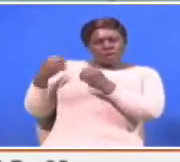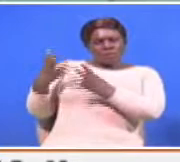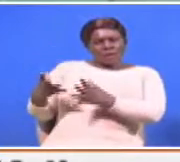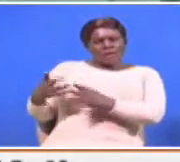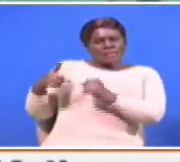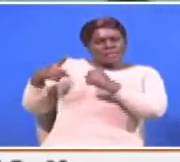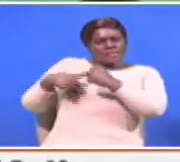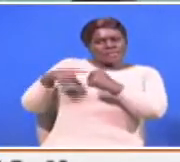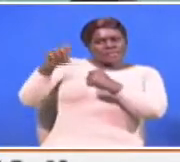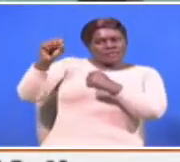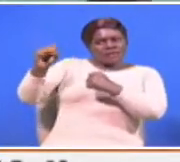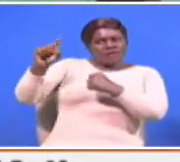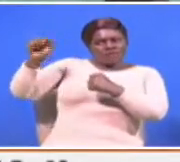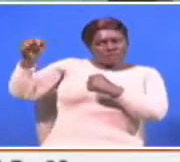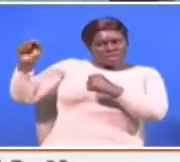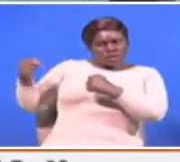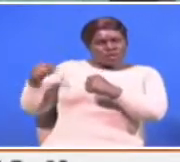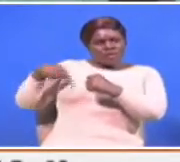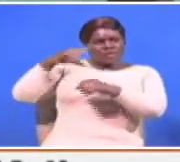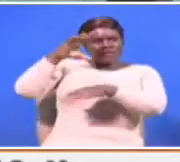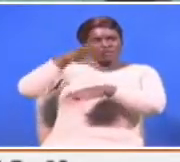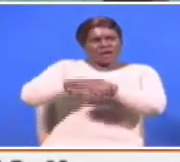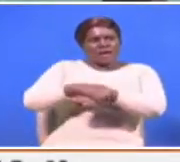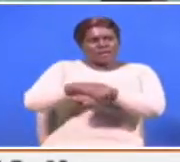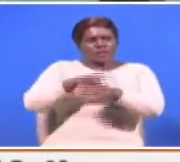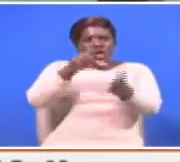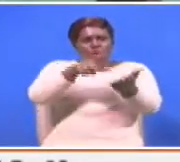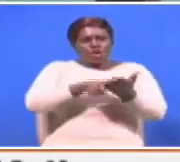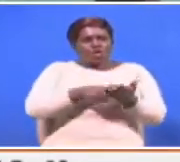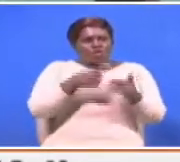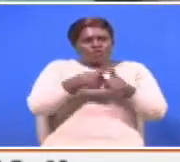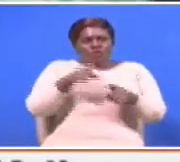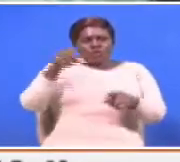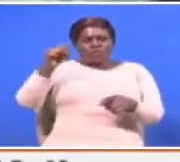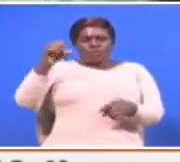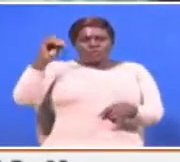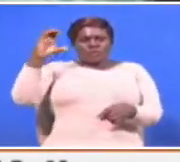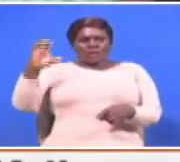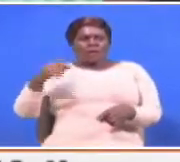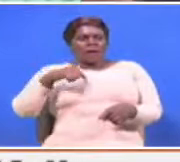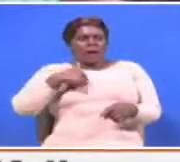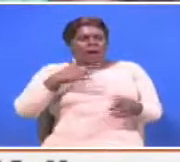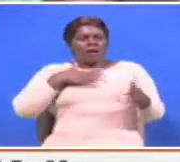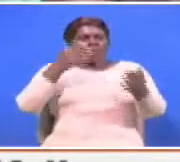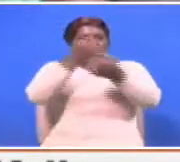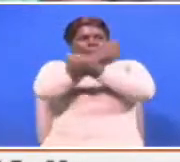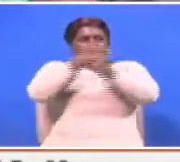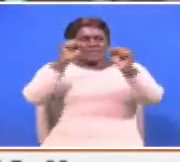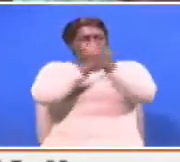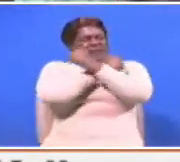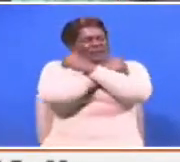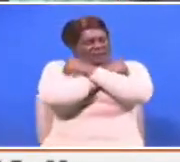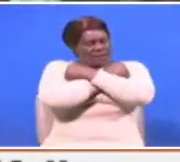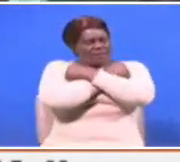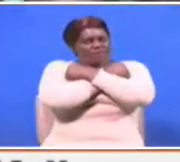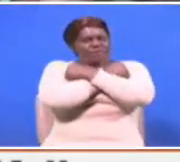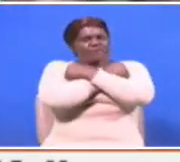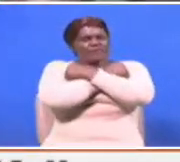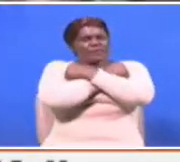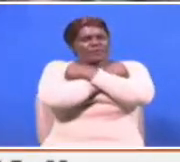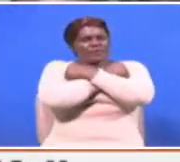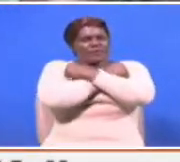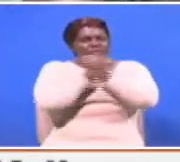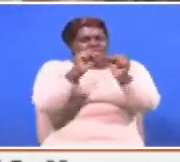around 65 million and we managed to get this facility from Waumini Sako. Our president is very passionate with